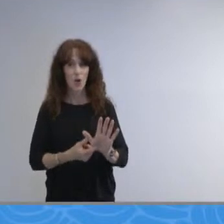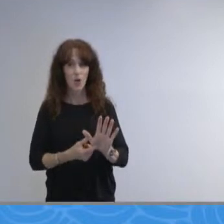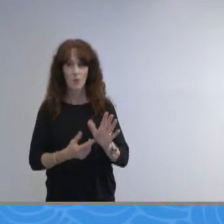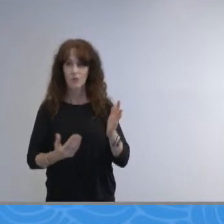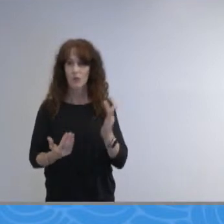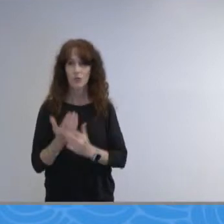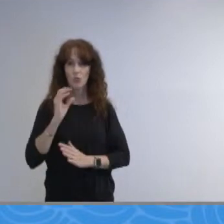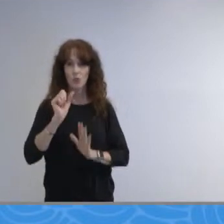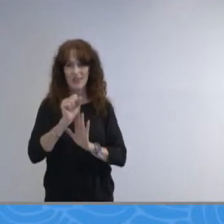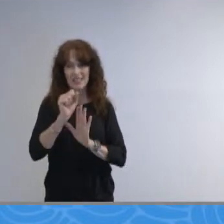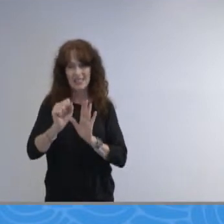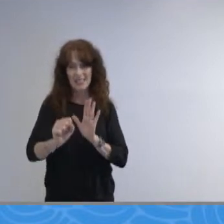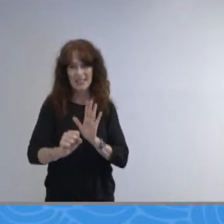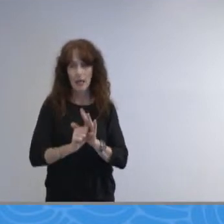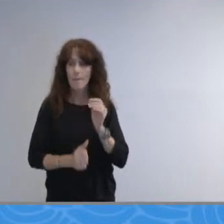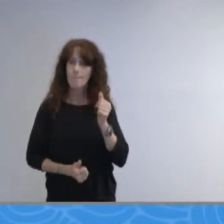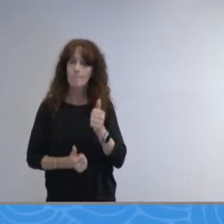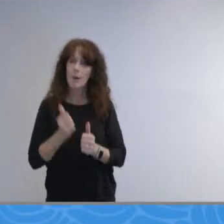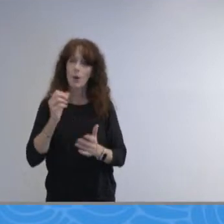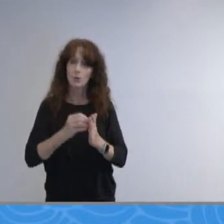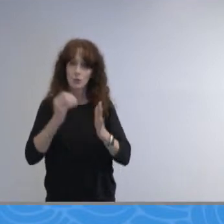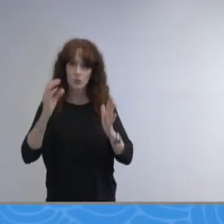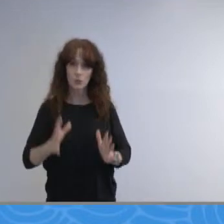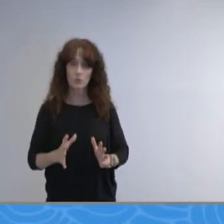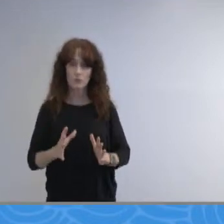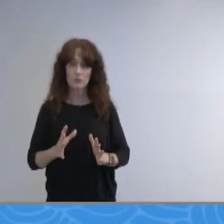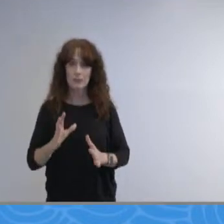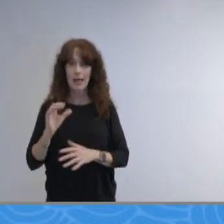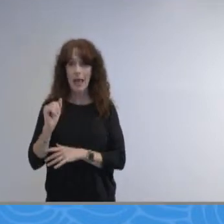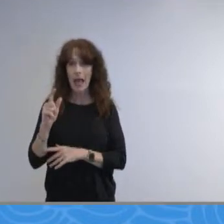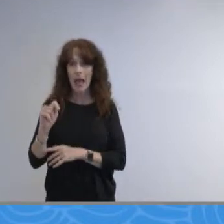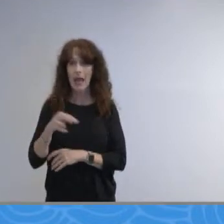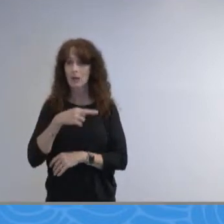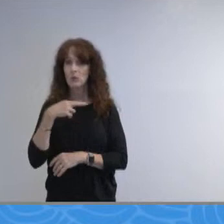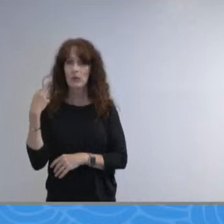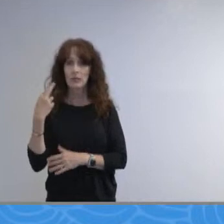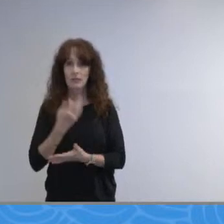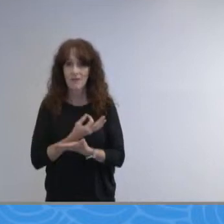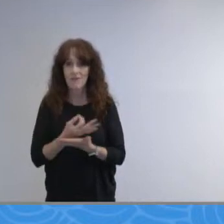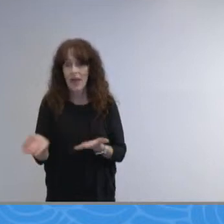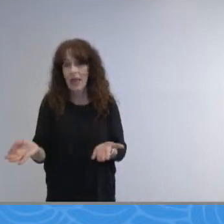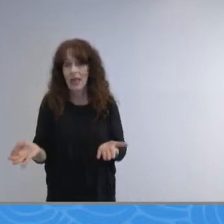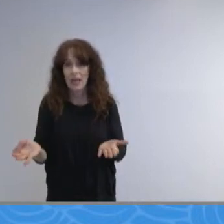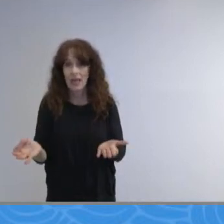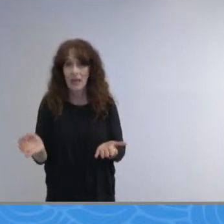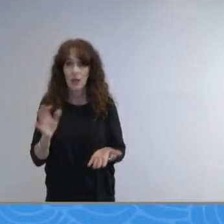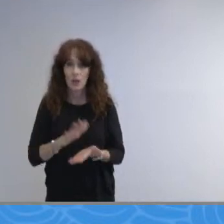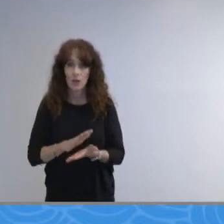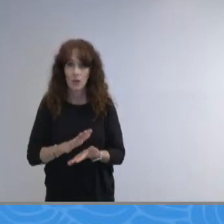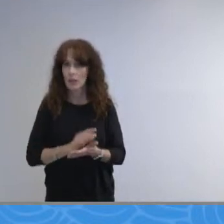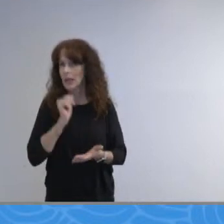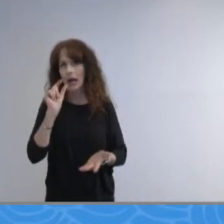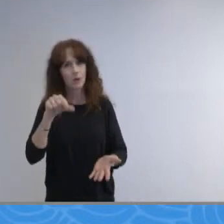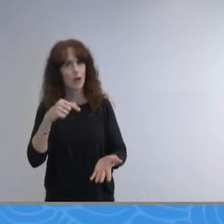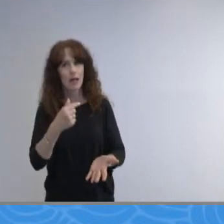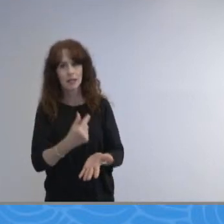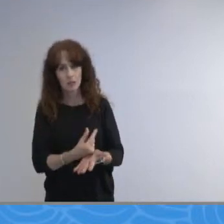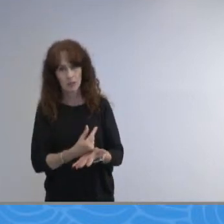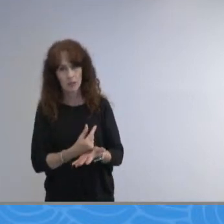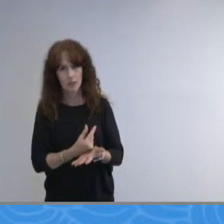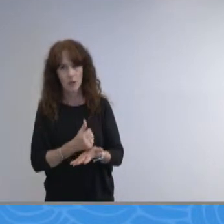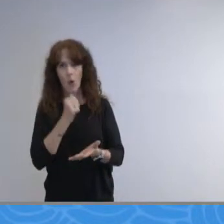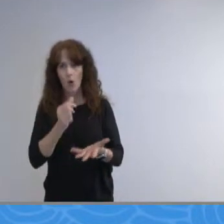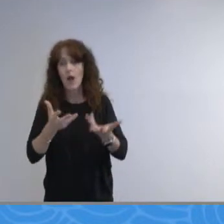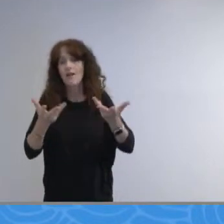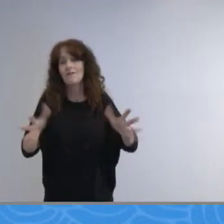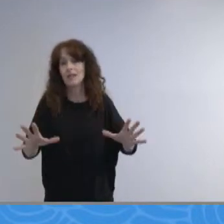state, the majority of students are at risk of failing school, not graduating or not